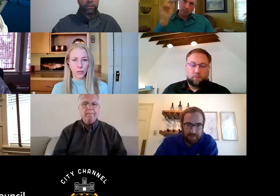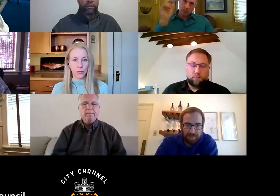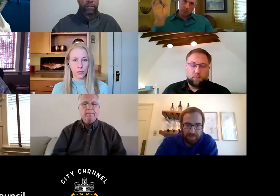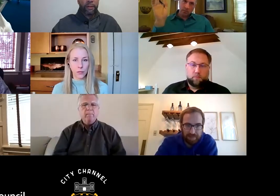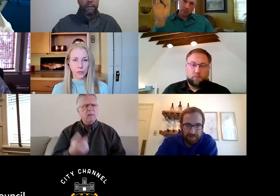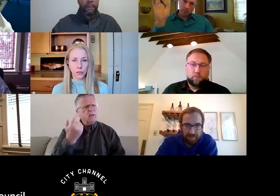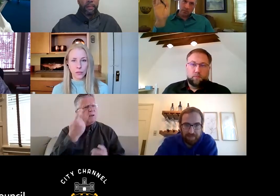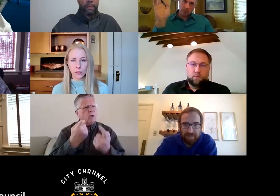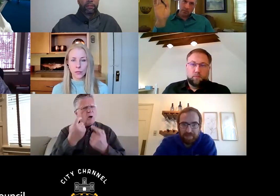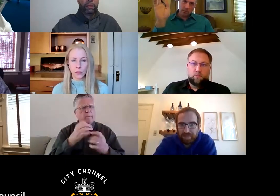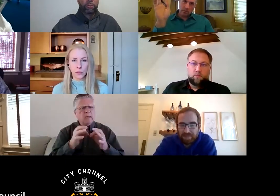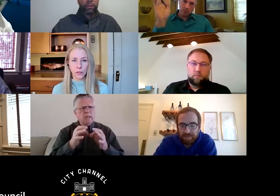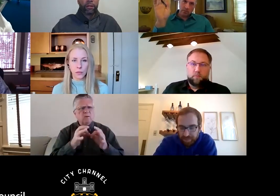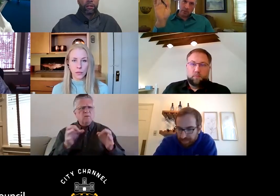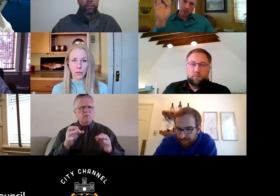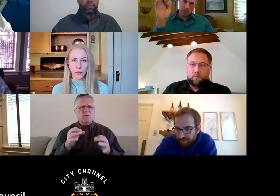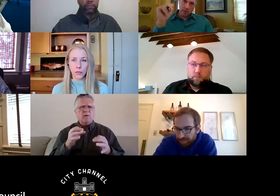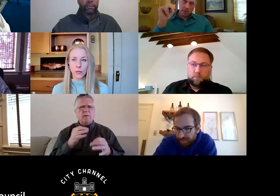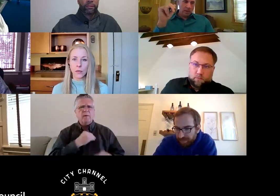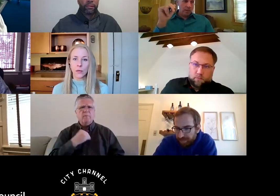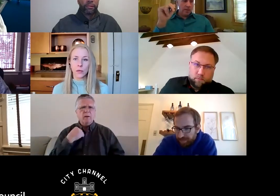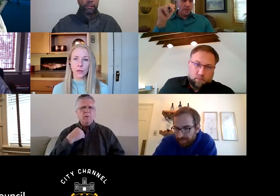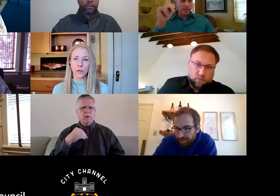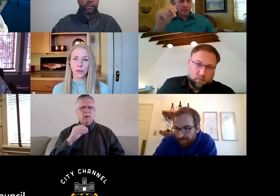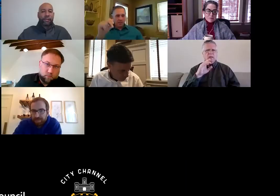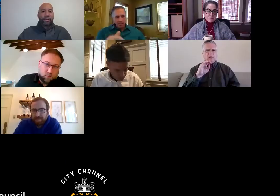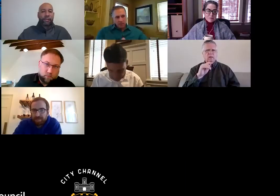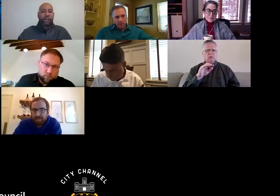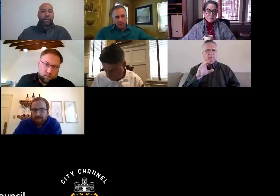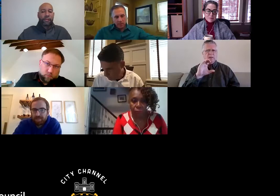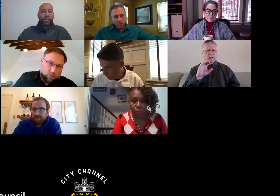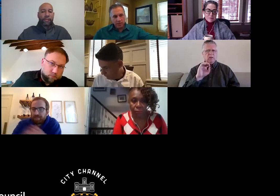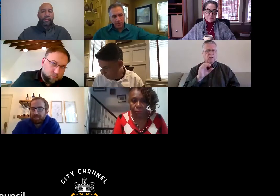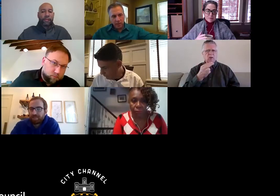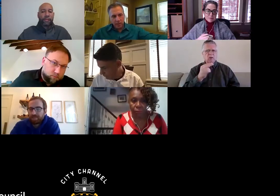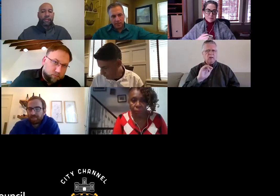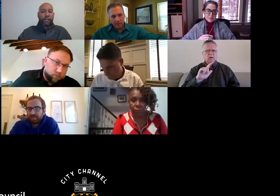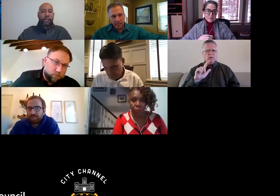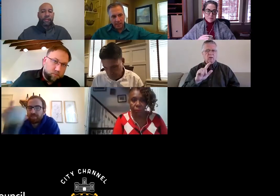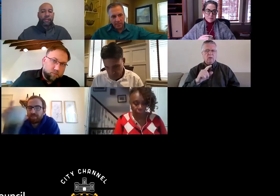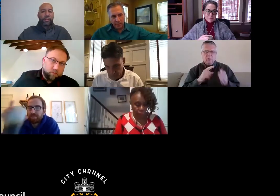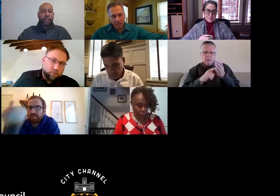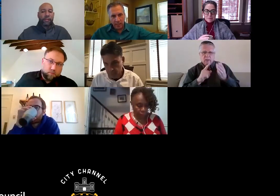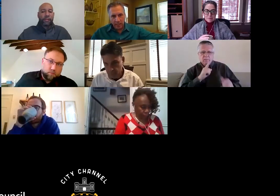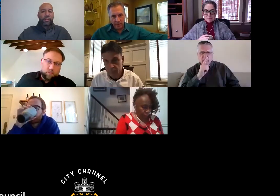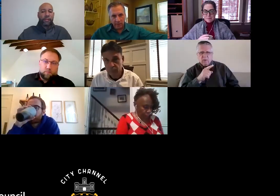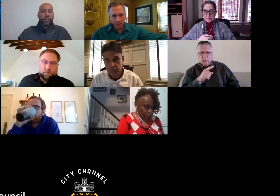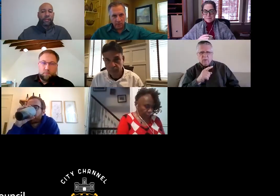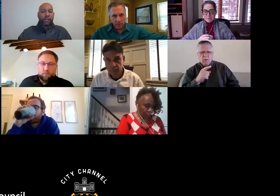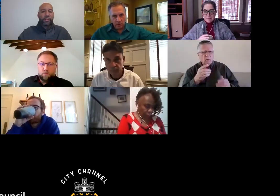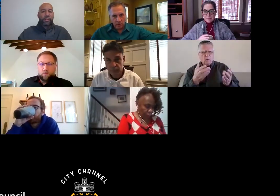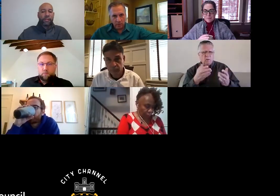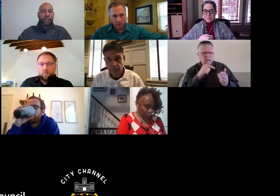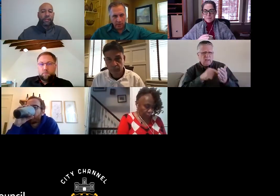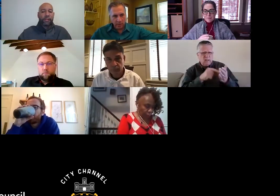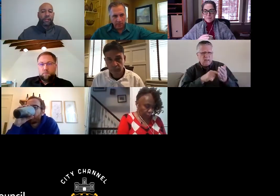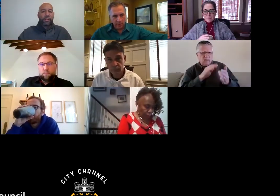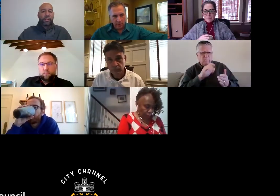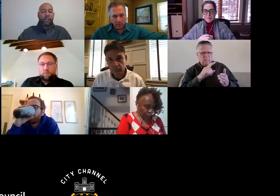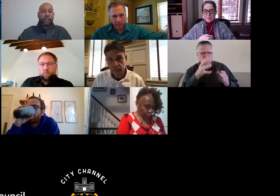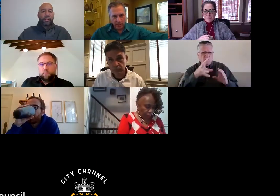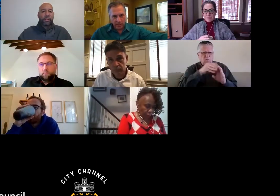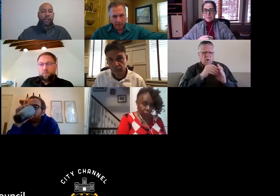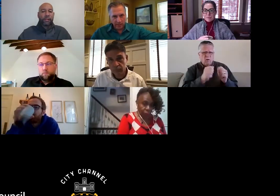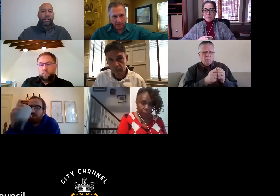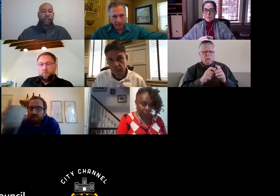members? Councilman Coghill? Yes, I just want to make sure. What does this bill have to do with our